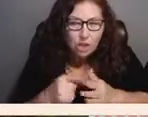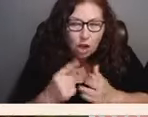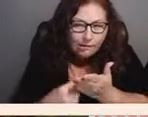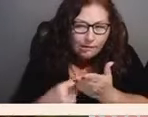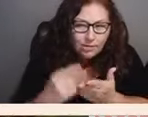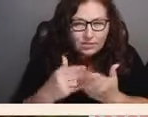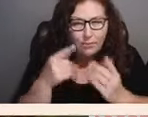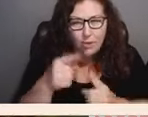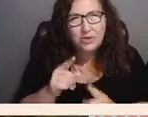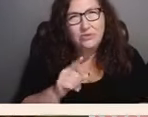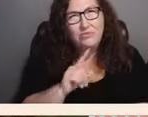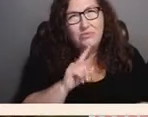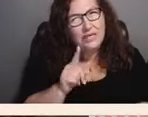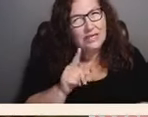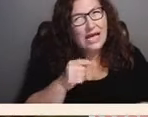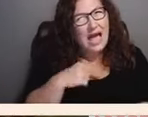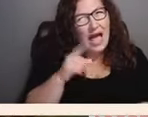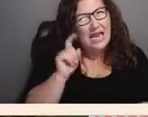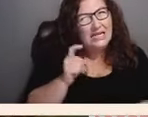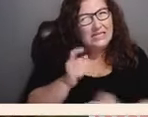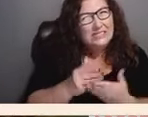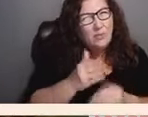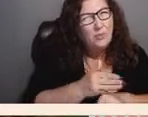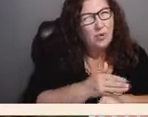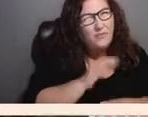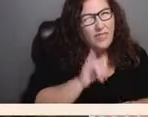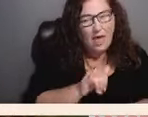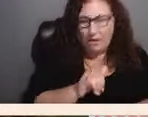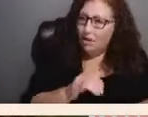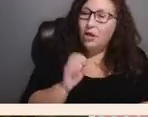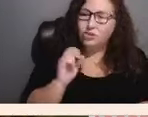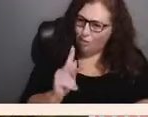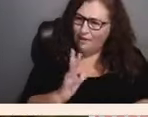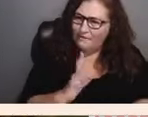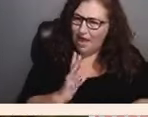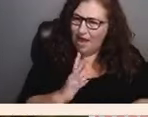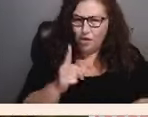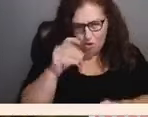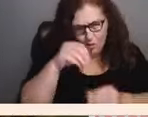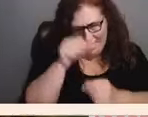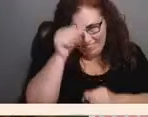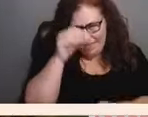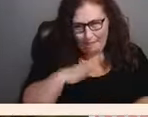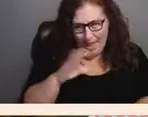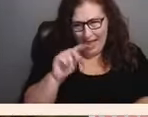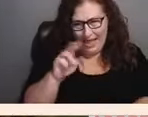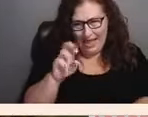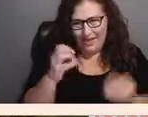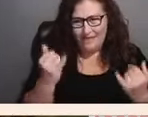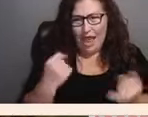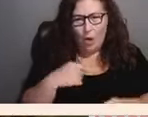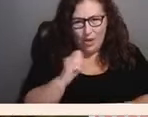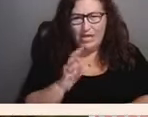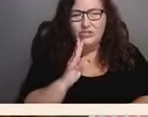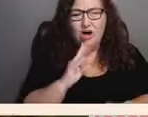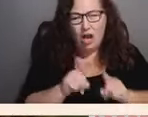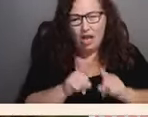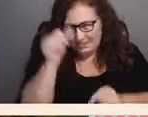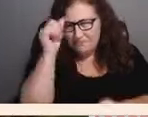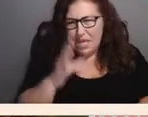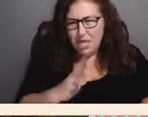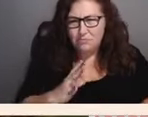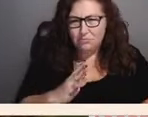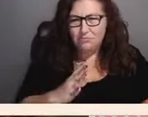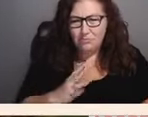some improvement there. It's okay. You're in the man cave now. We can talk as men. We can talk as men. You know, we can talk